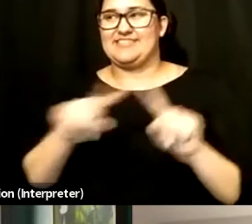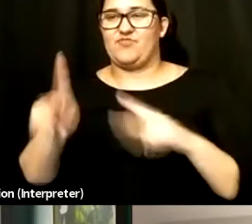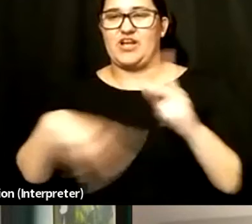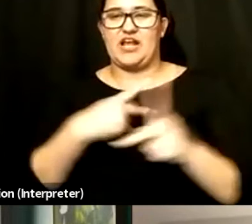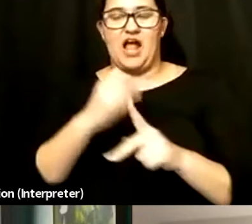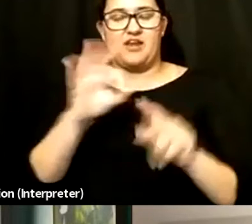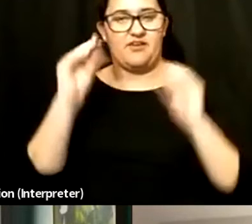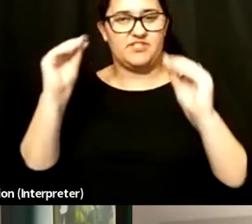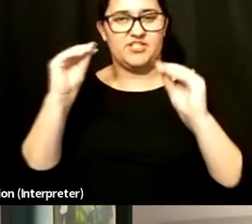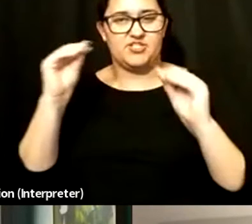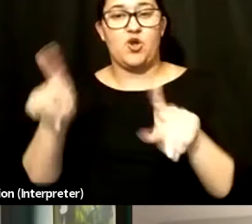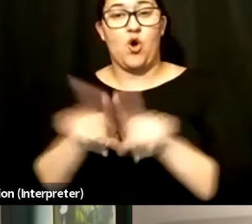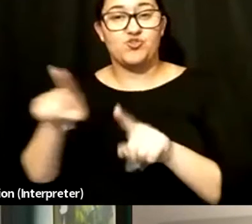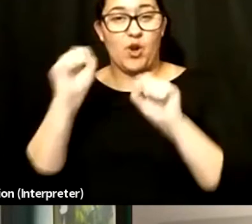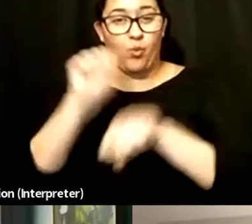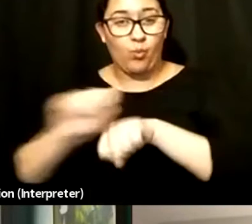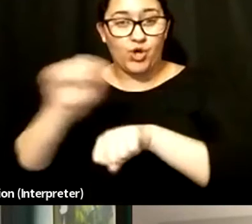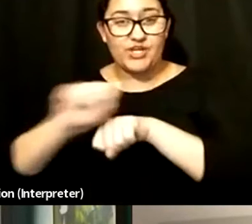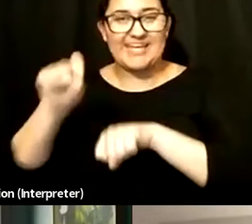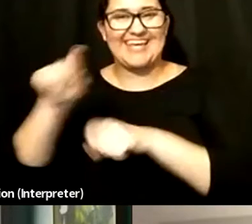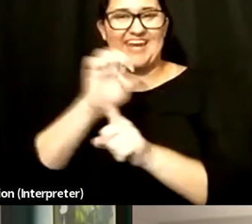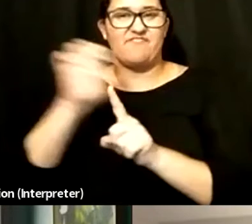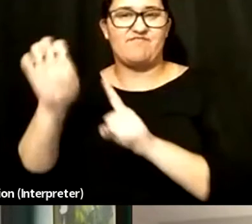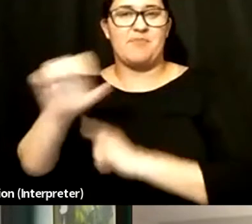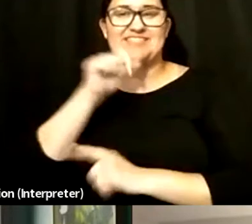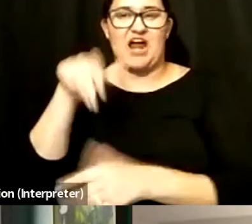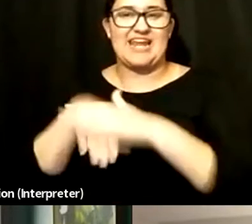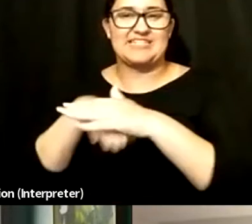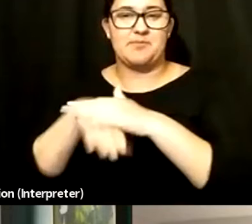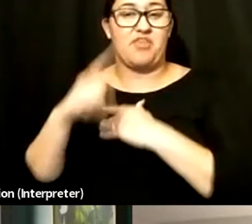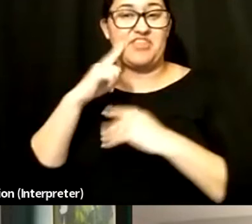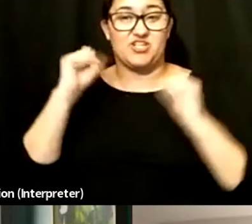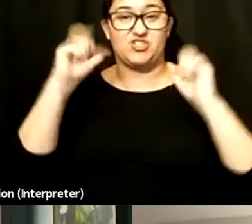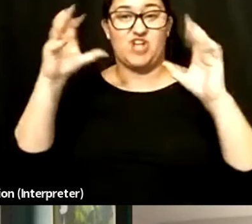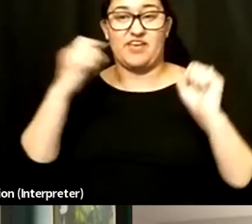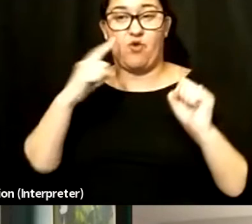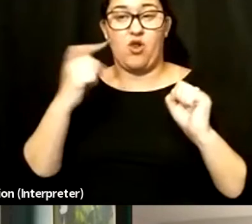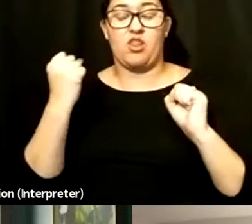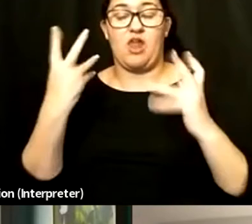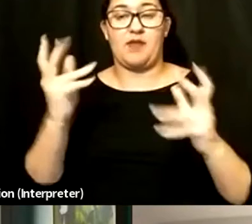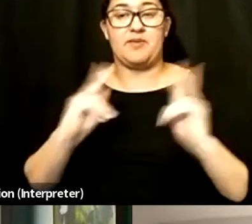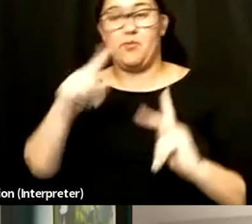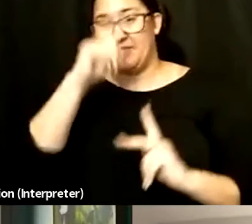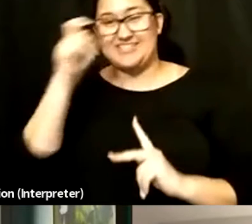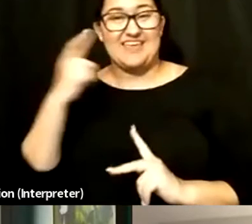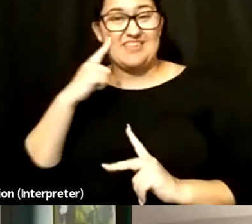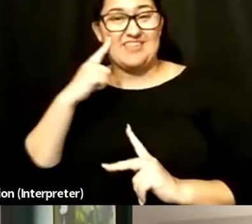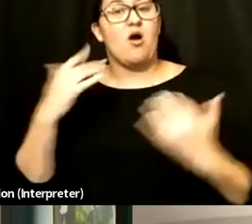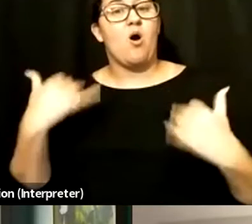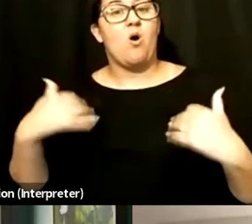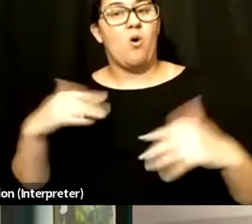working within an environment that's not accessible, which is shocking to a lot of them to learn because they think of a hospital as accessible,